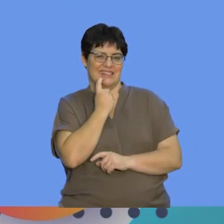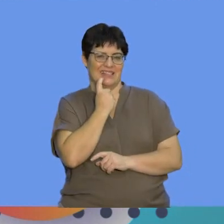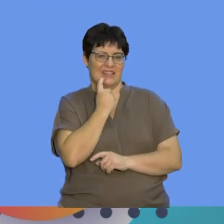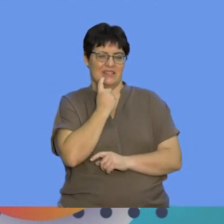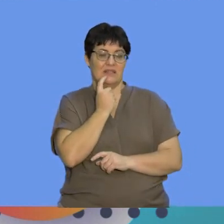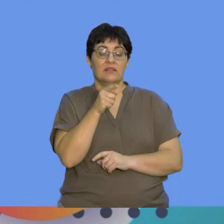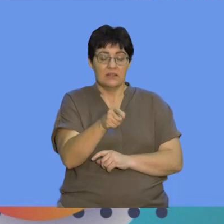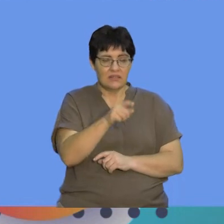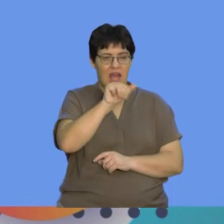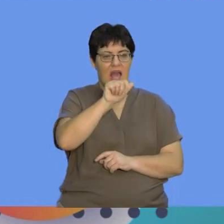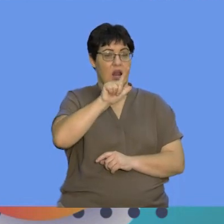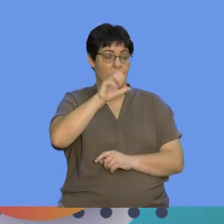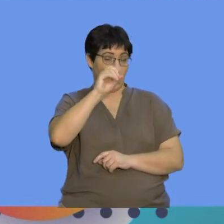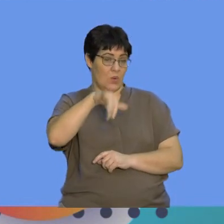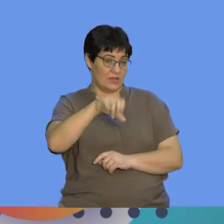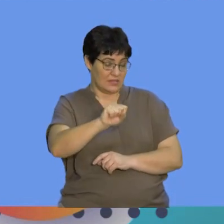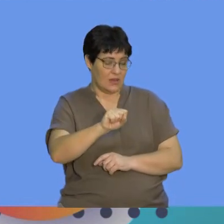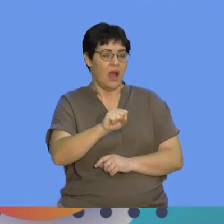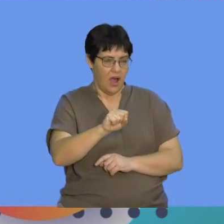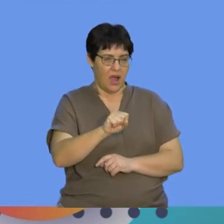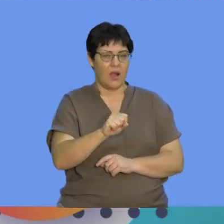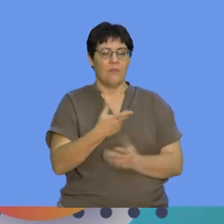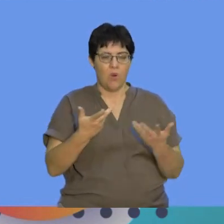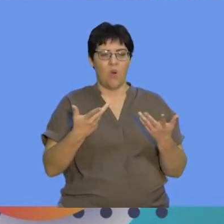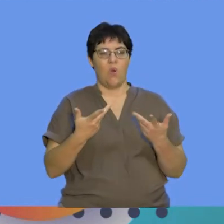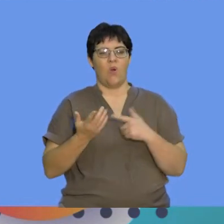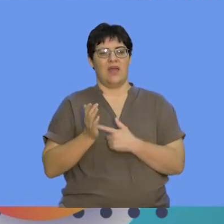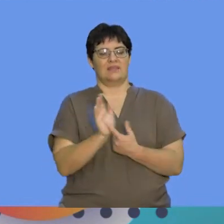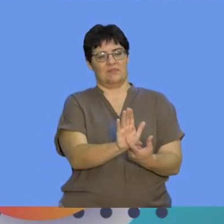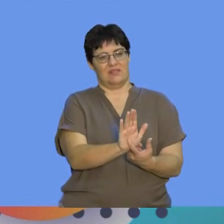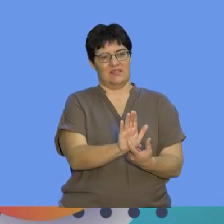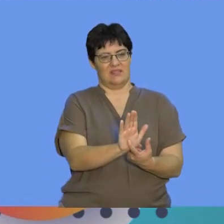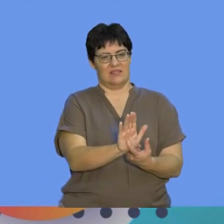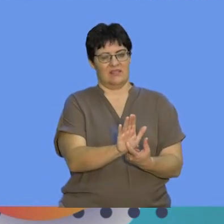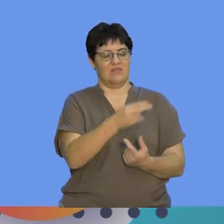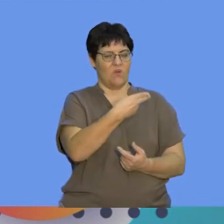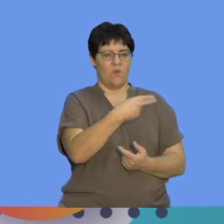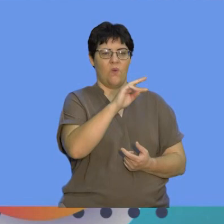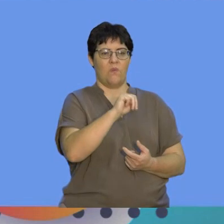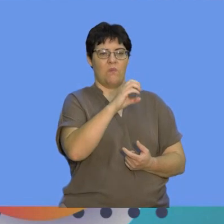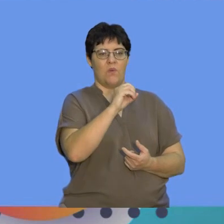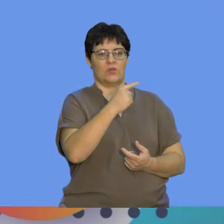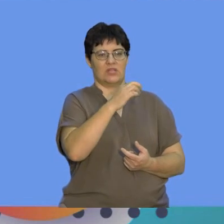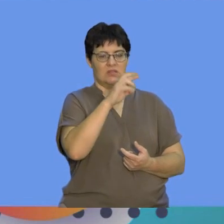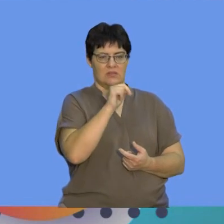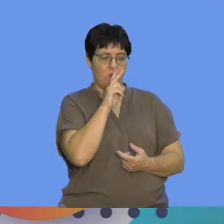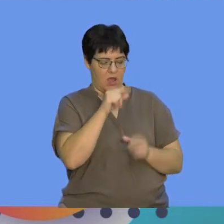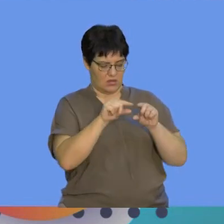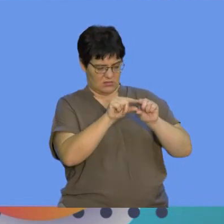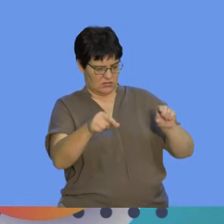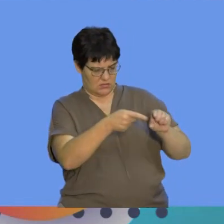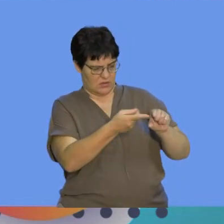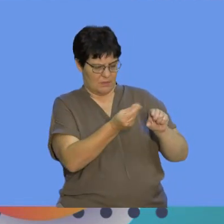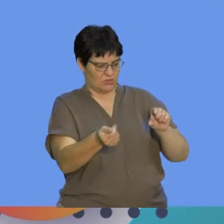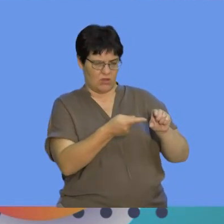are actually also practical examples of, homogeneous mixtures, because it's just a solid material. But that